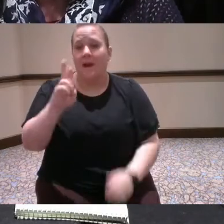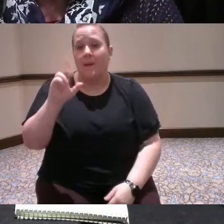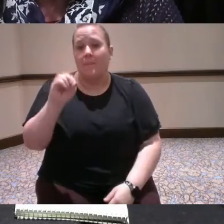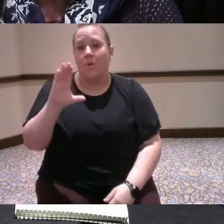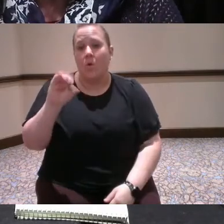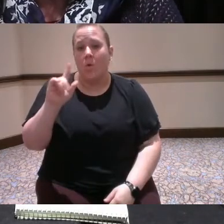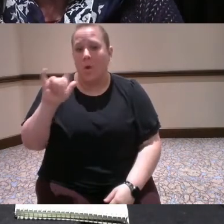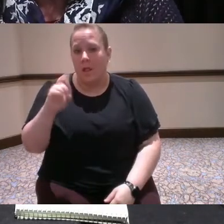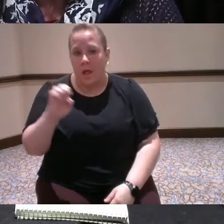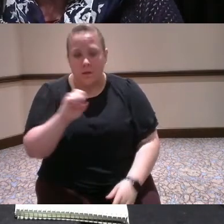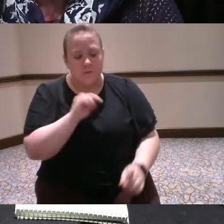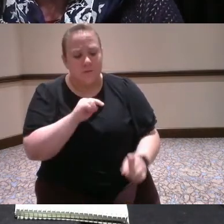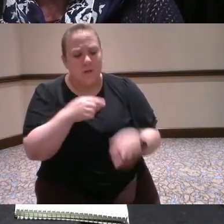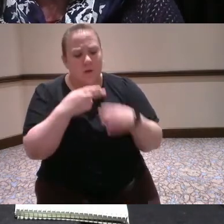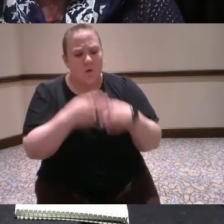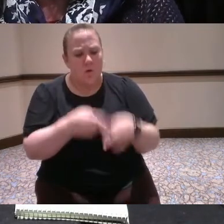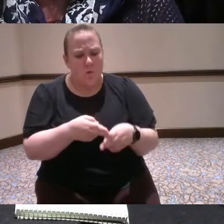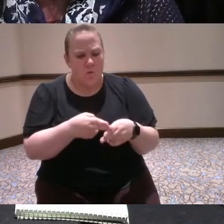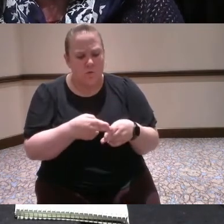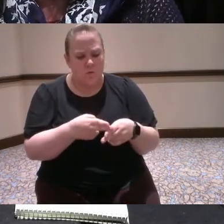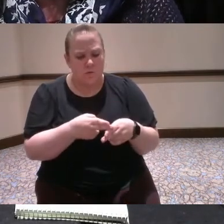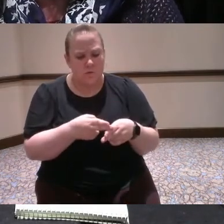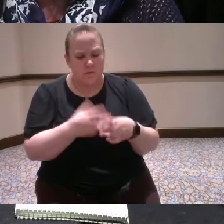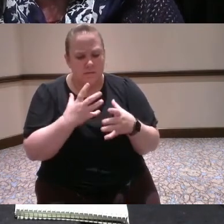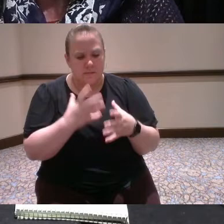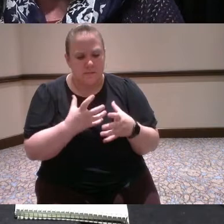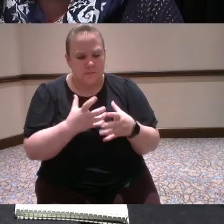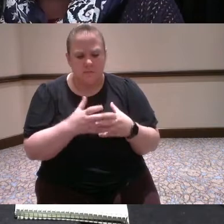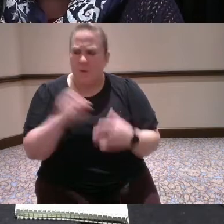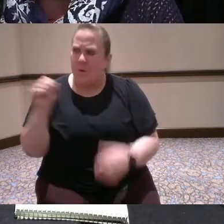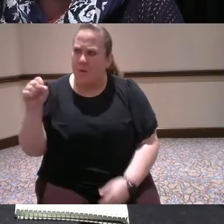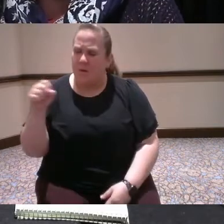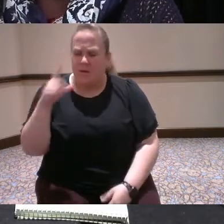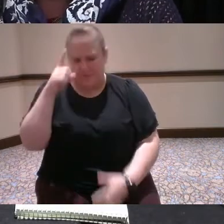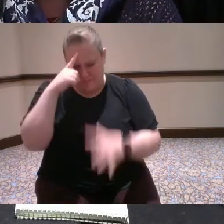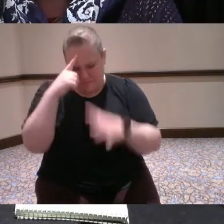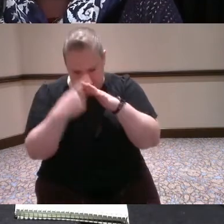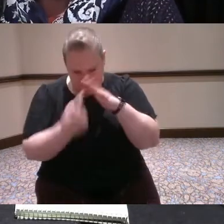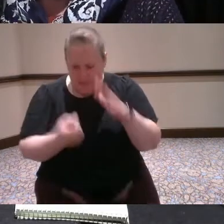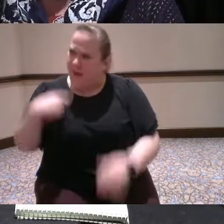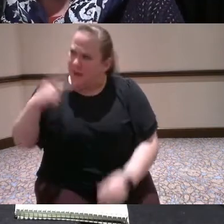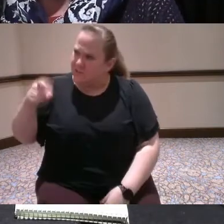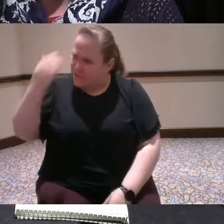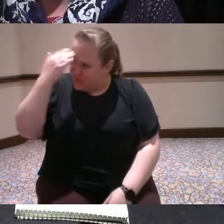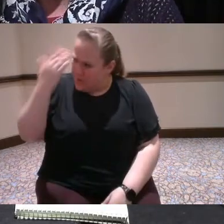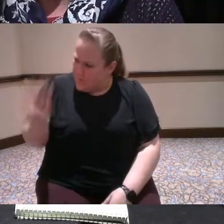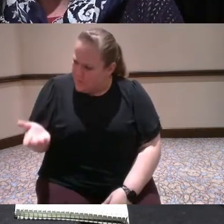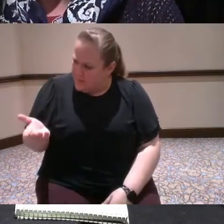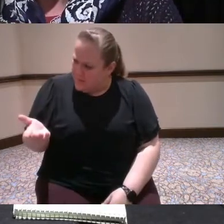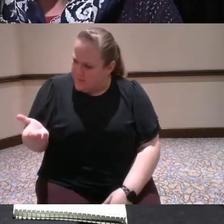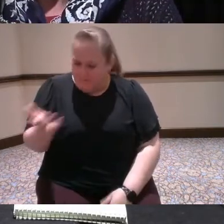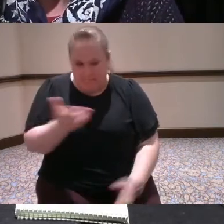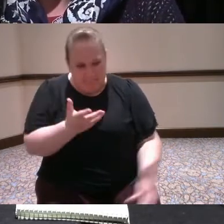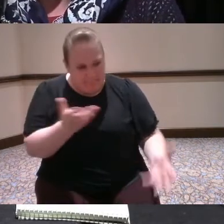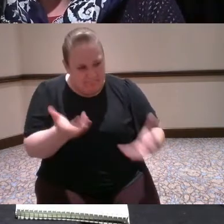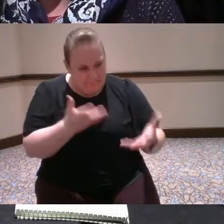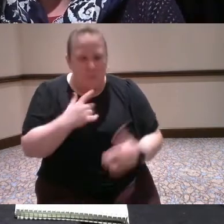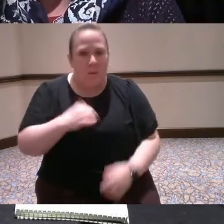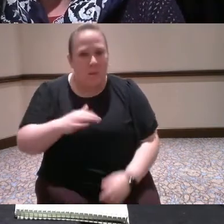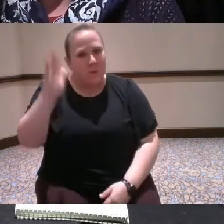Yes. I've lost my mind too. Oh yeah. We'll come to that. I should know it was on the cover of my magazine, but it was a long time